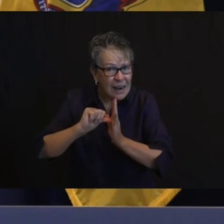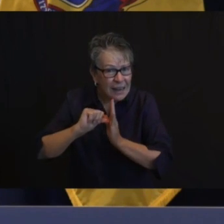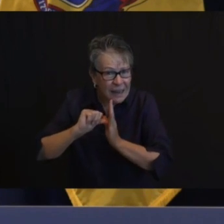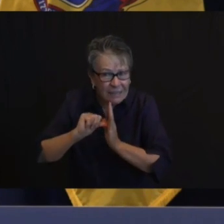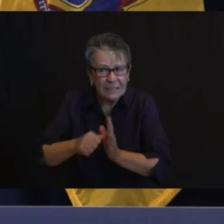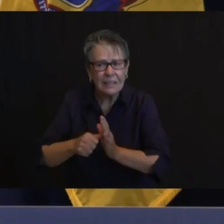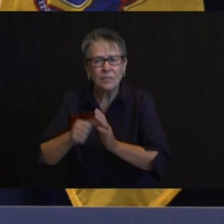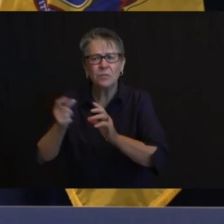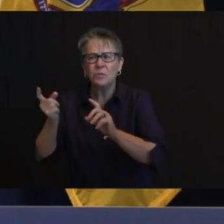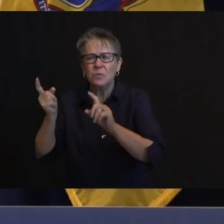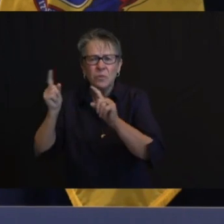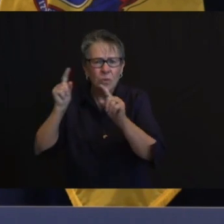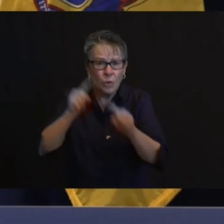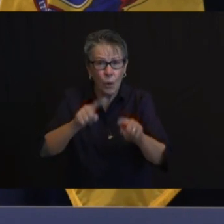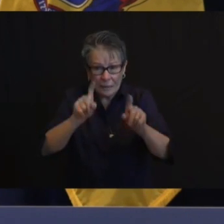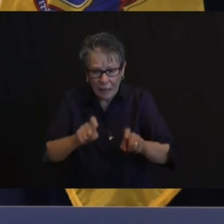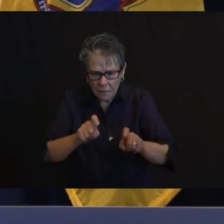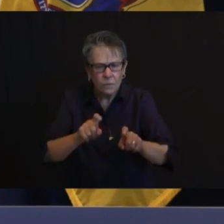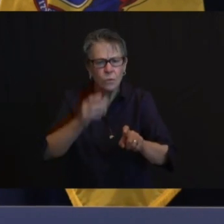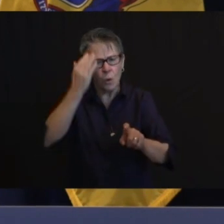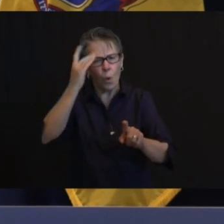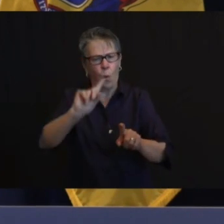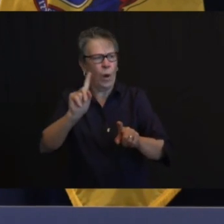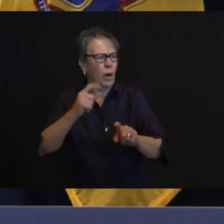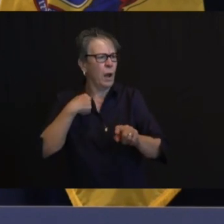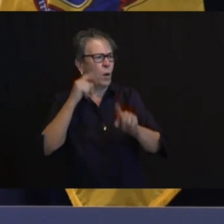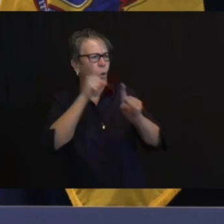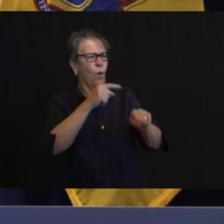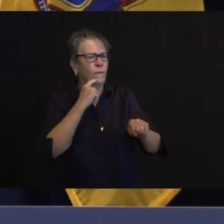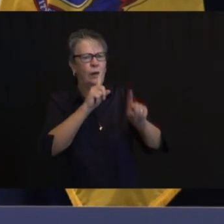because, again, we've said this before, but bears repeating.